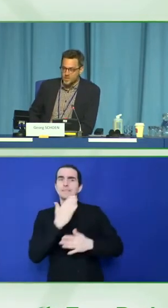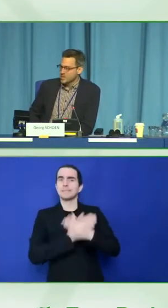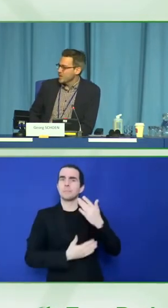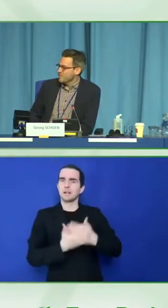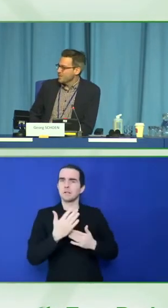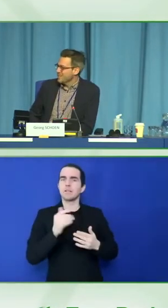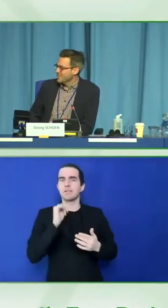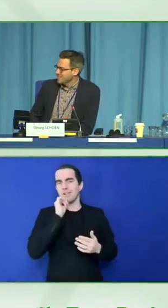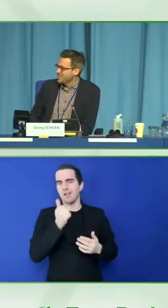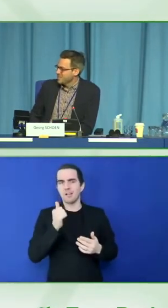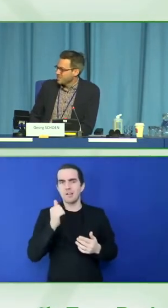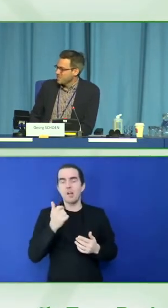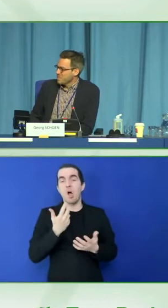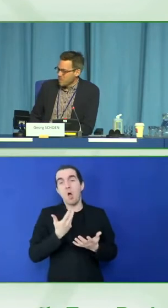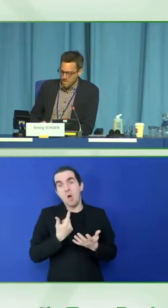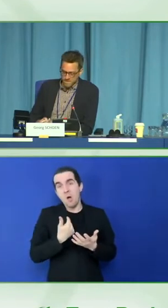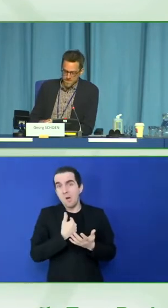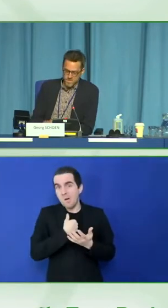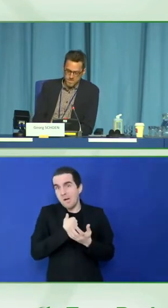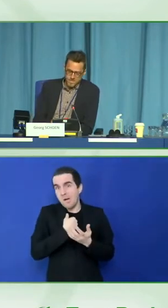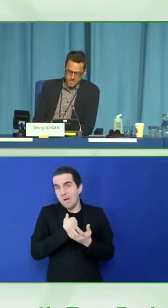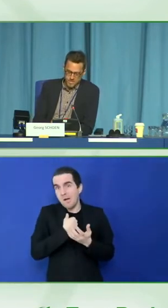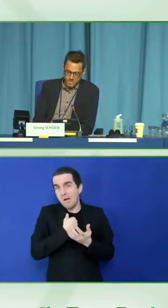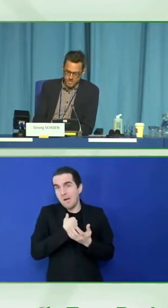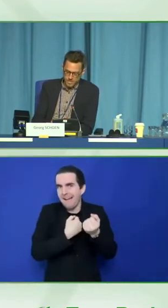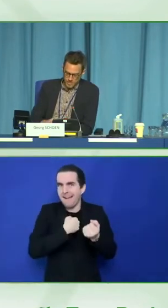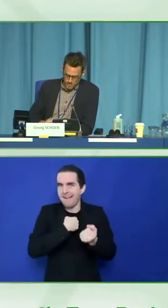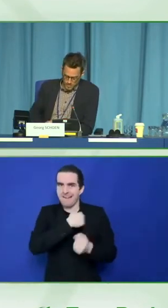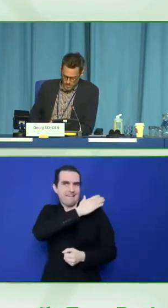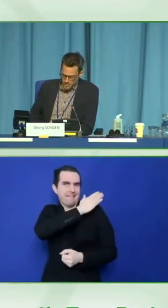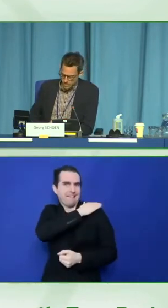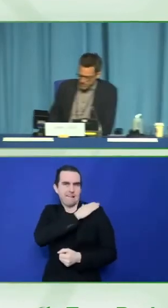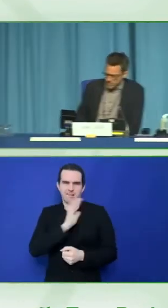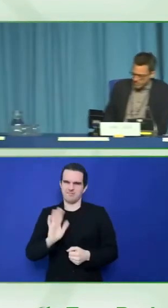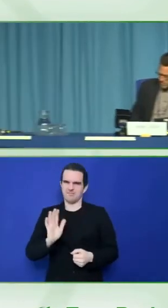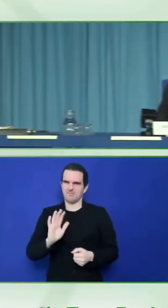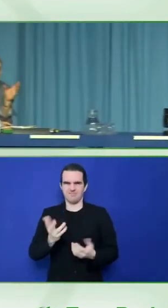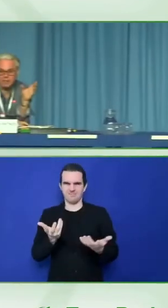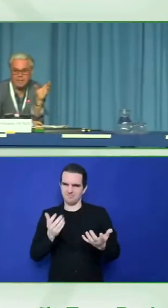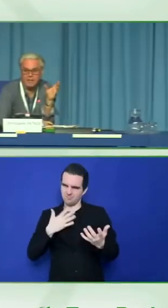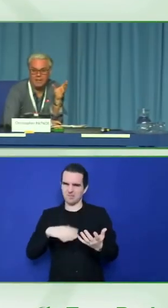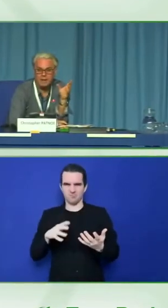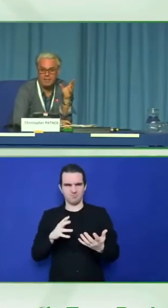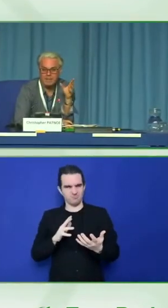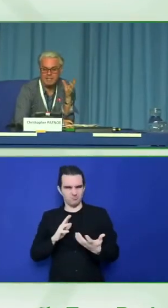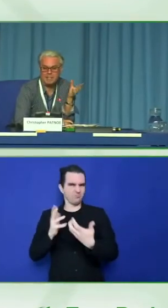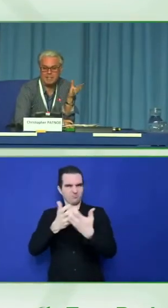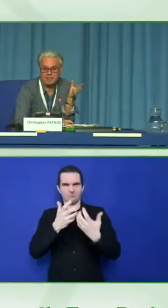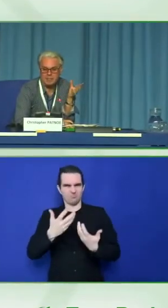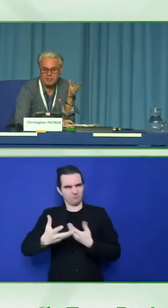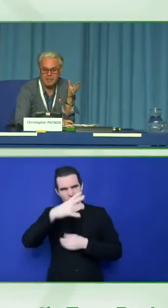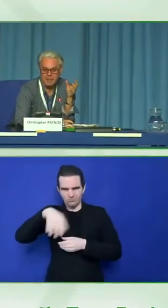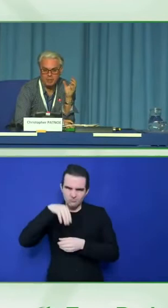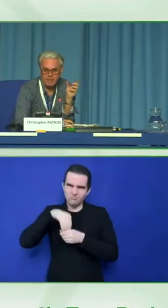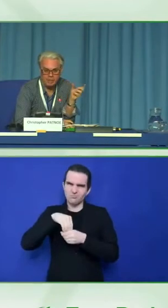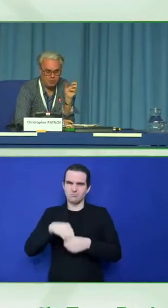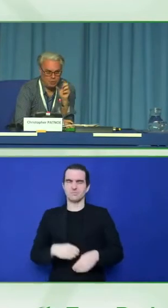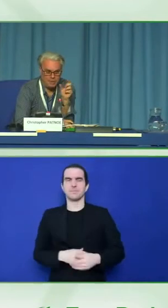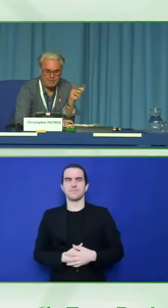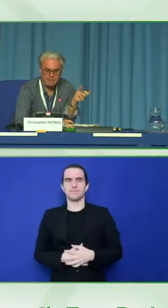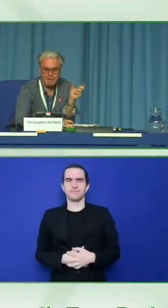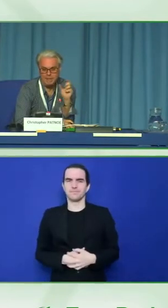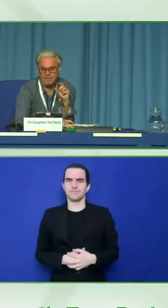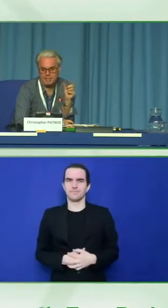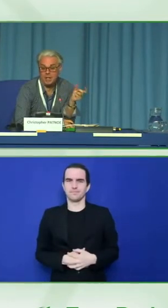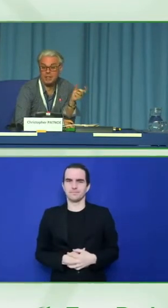Christopher wants to jump in. Yeah, this is Christopher. I'm triggering on something that you said about multifunction. It's interesting to me that you mentioned